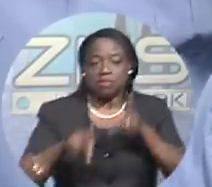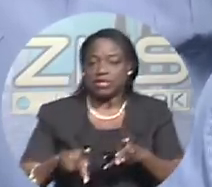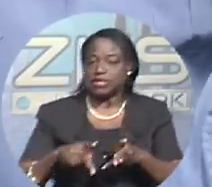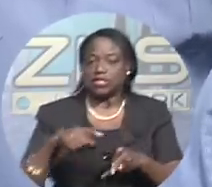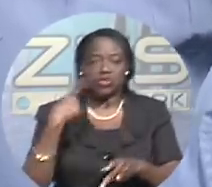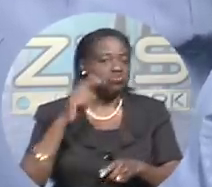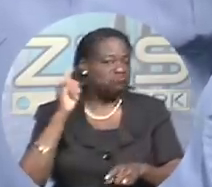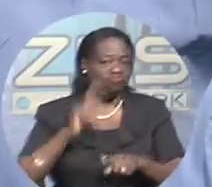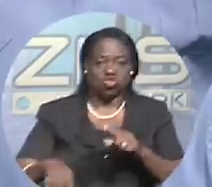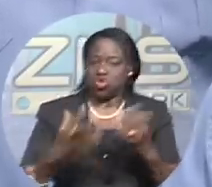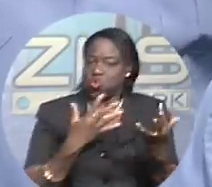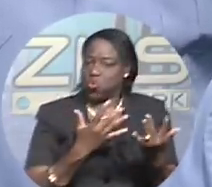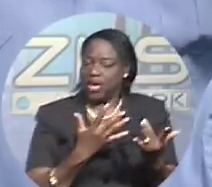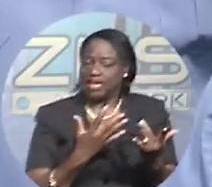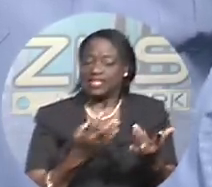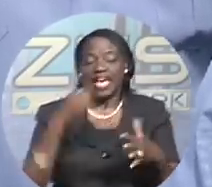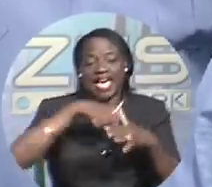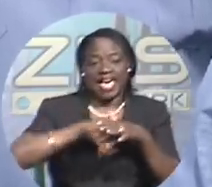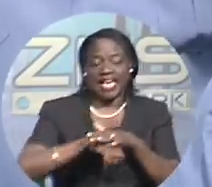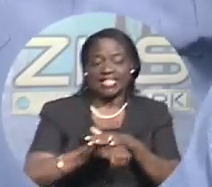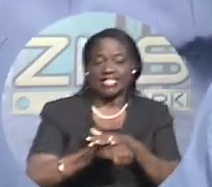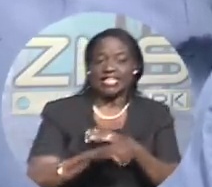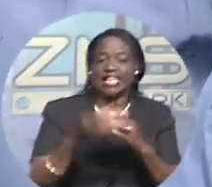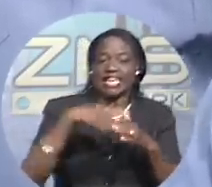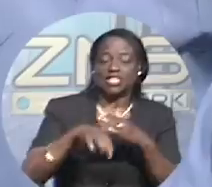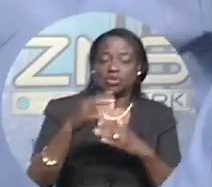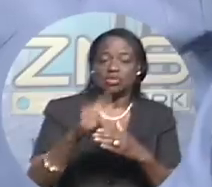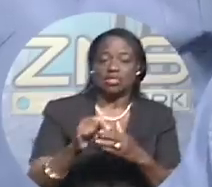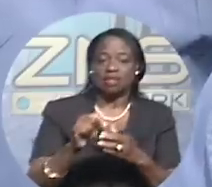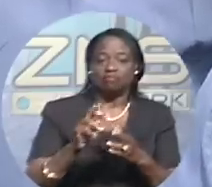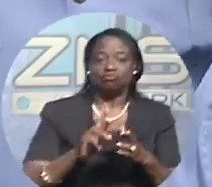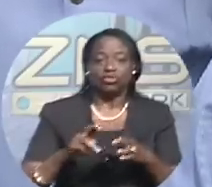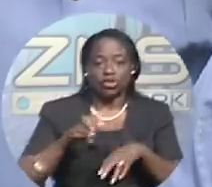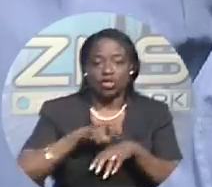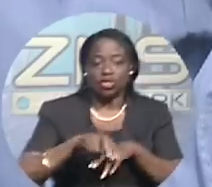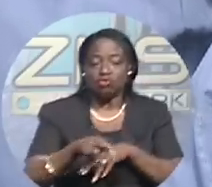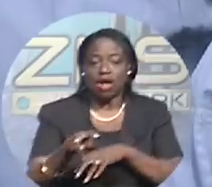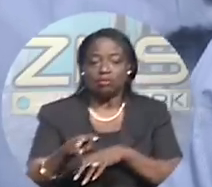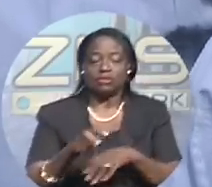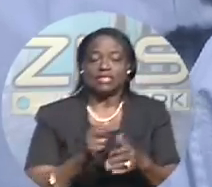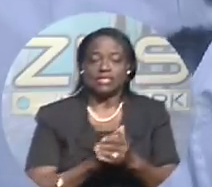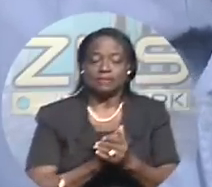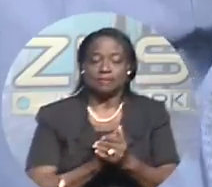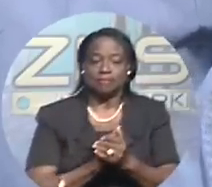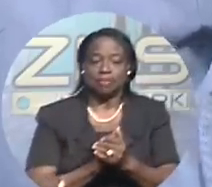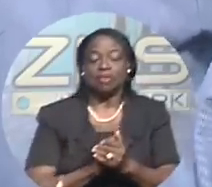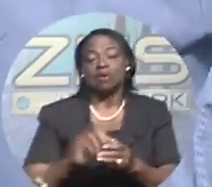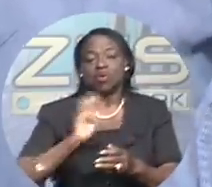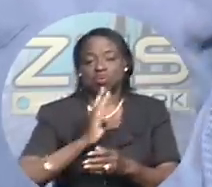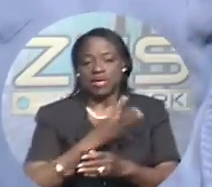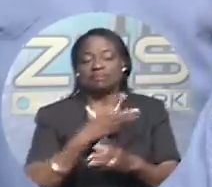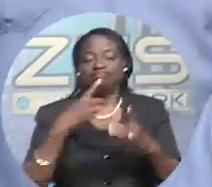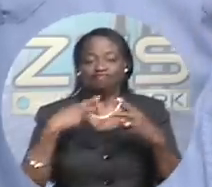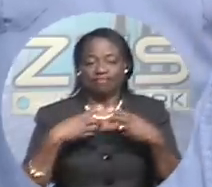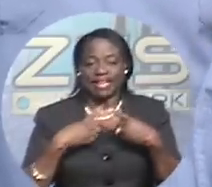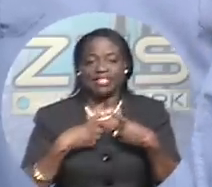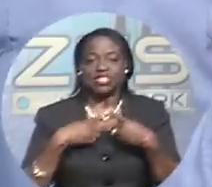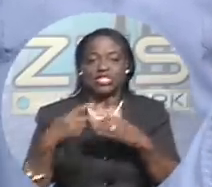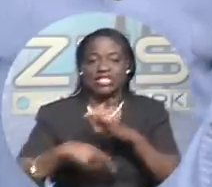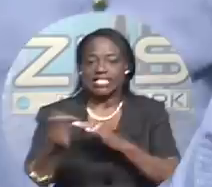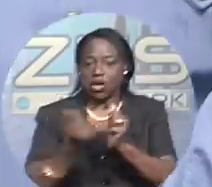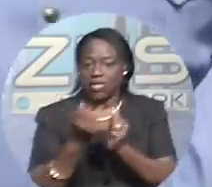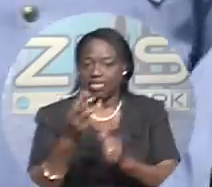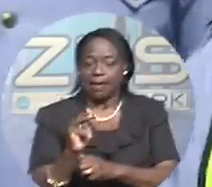chose to enter the route itself while participants were gathered. So we had to deal with them according to the